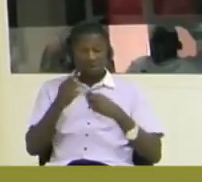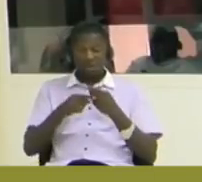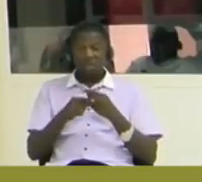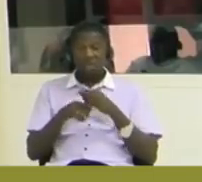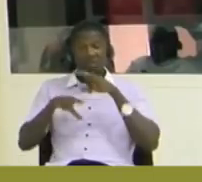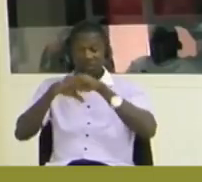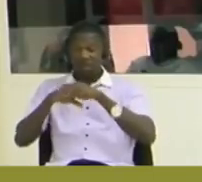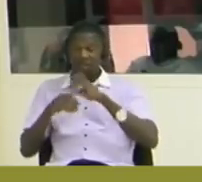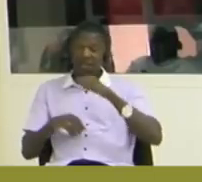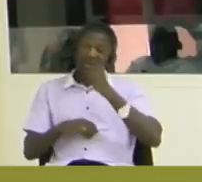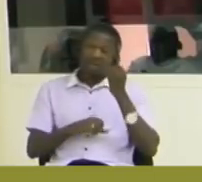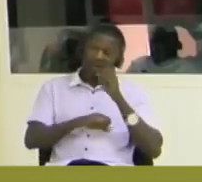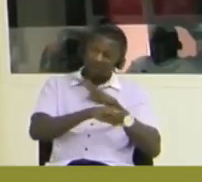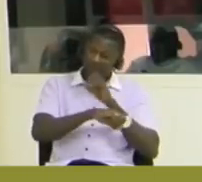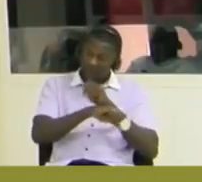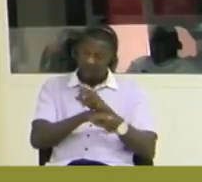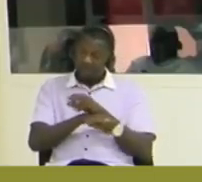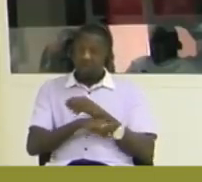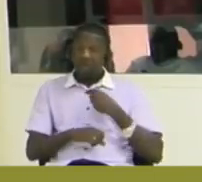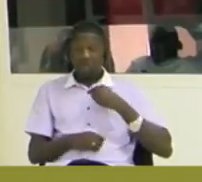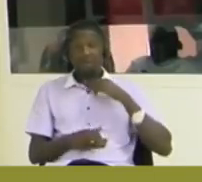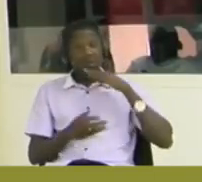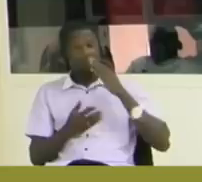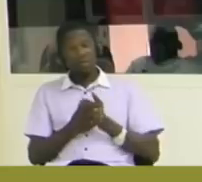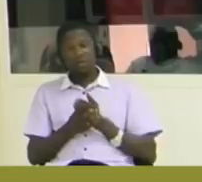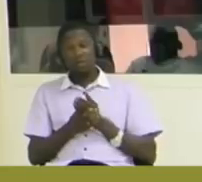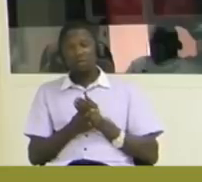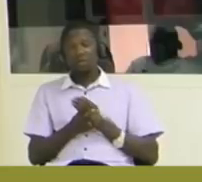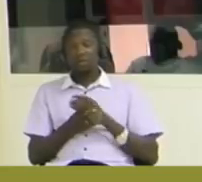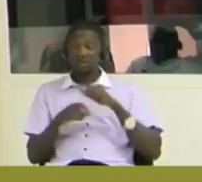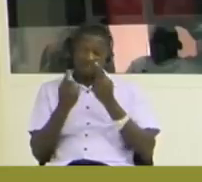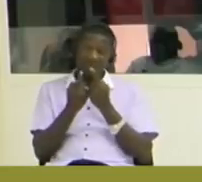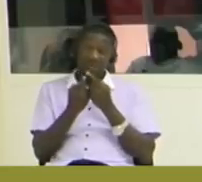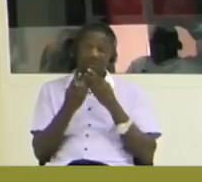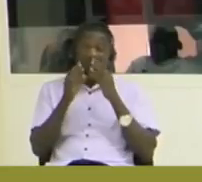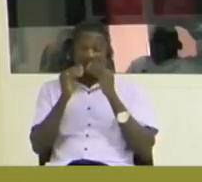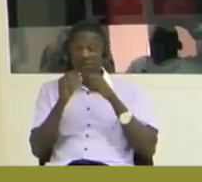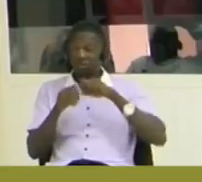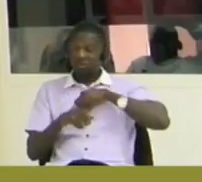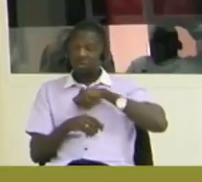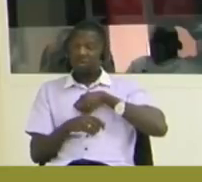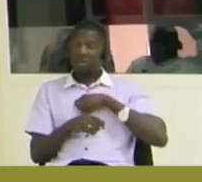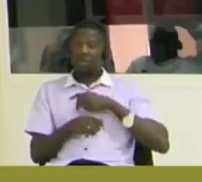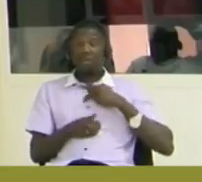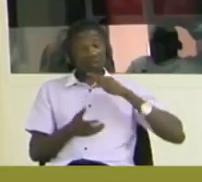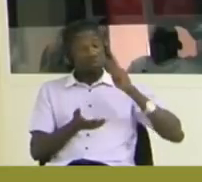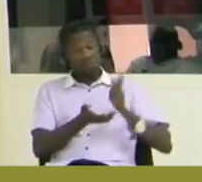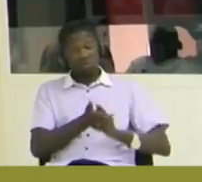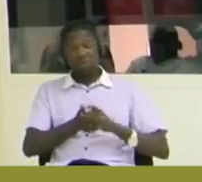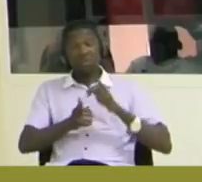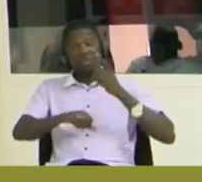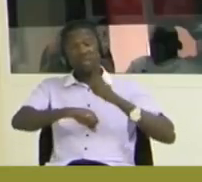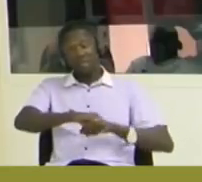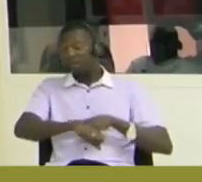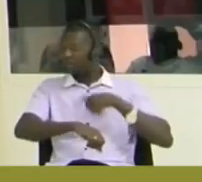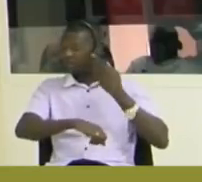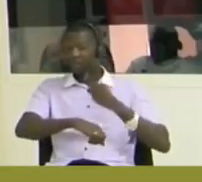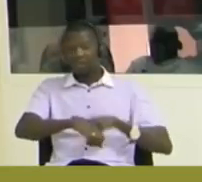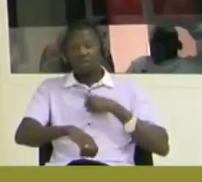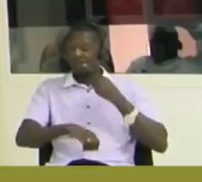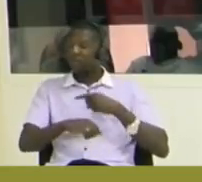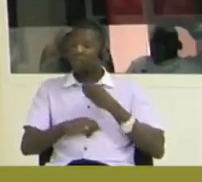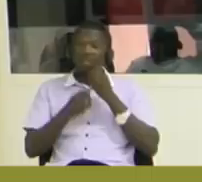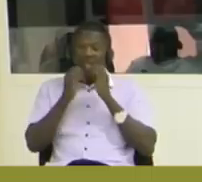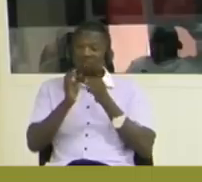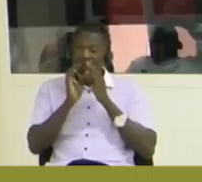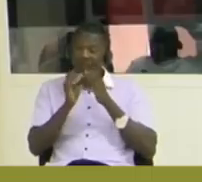advisors, I believe that the thing speaks for itself. He has proven time and time again that he has no